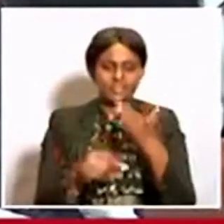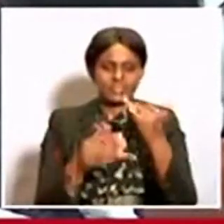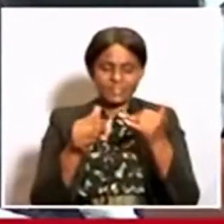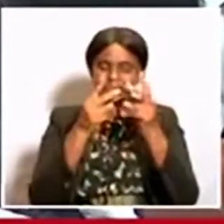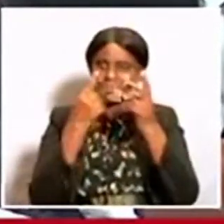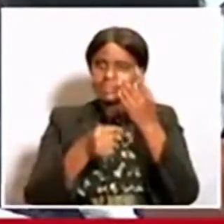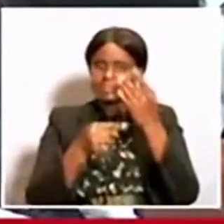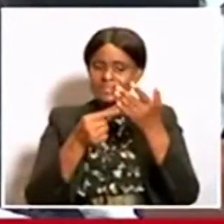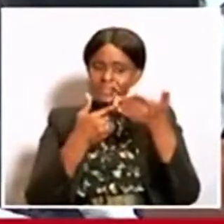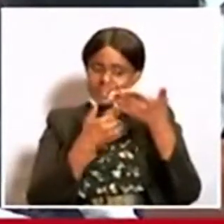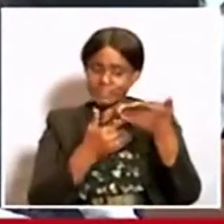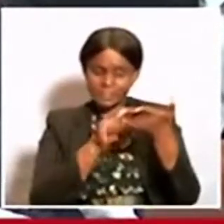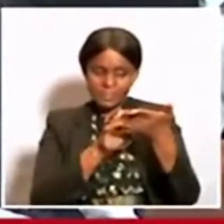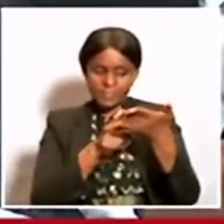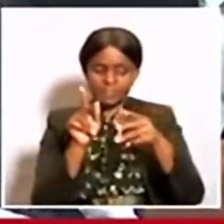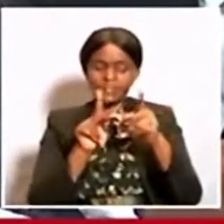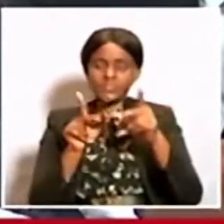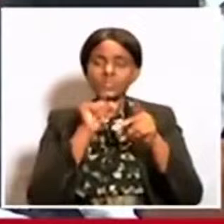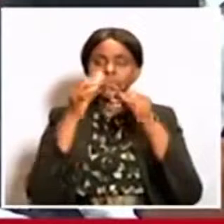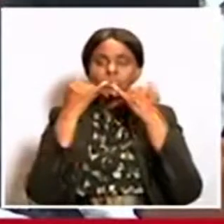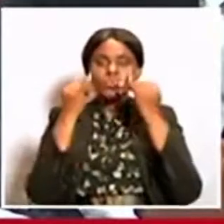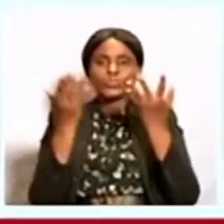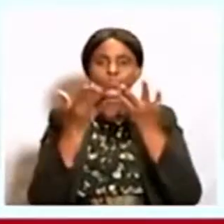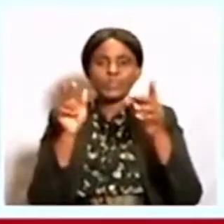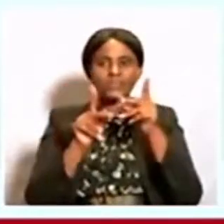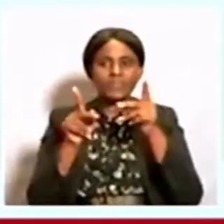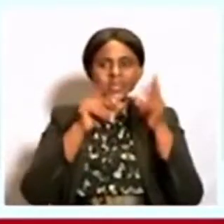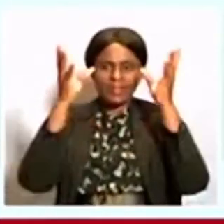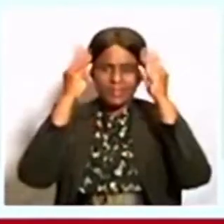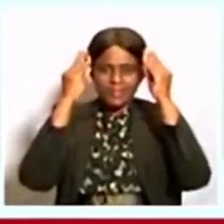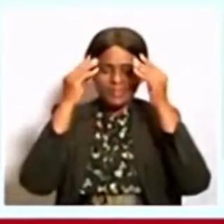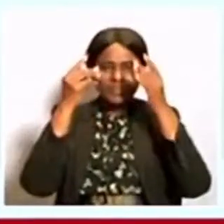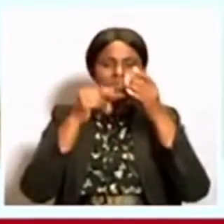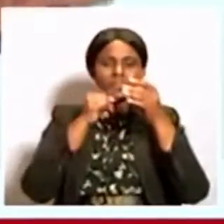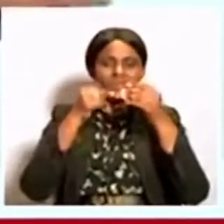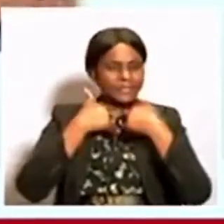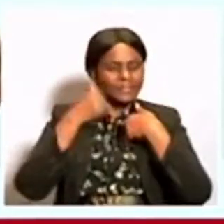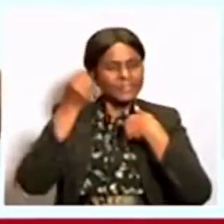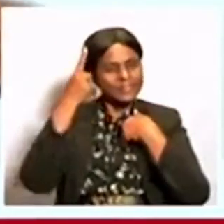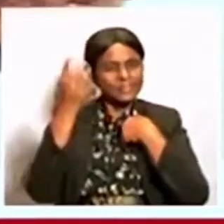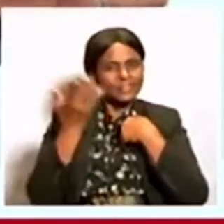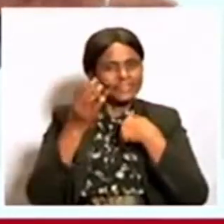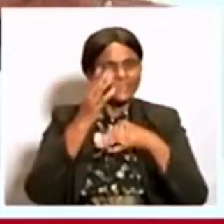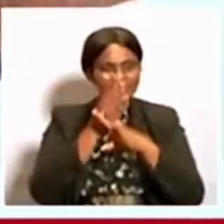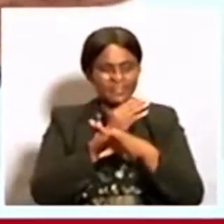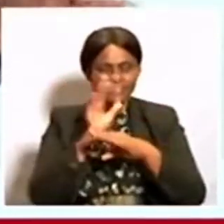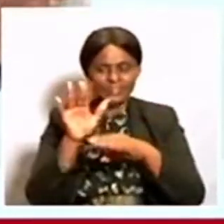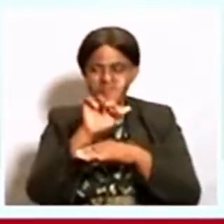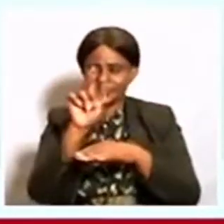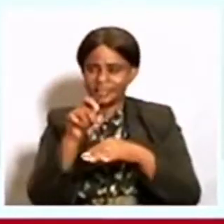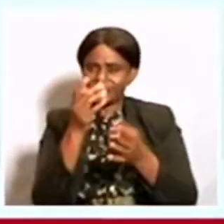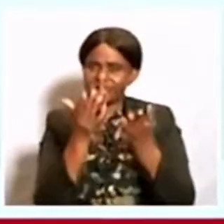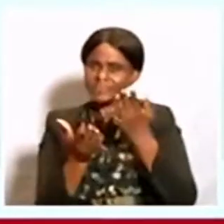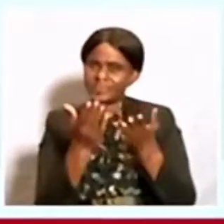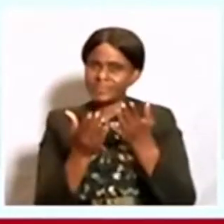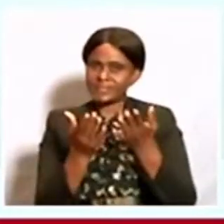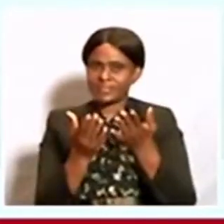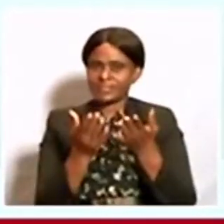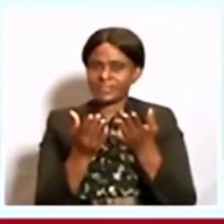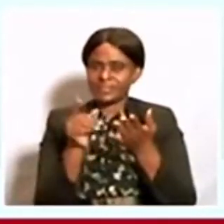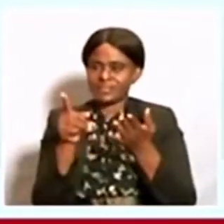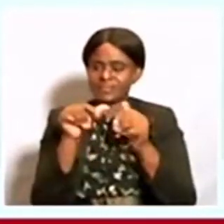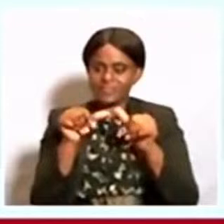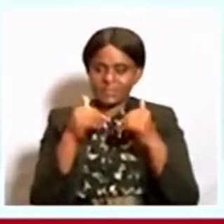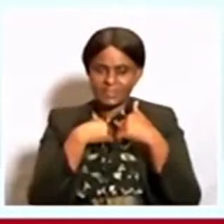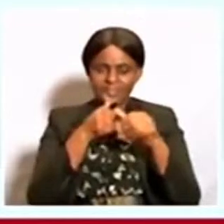coming to us is that people are not informed. People have no knowledge of what is happening. Sorry for overtaking your question. Maybe you still